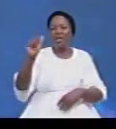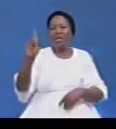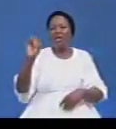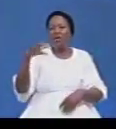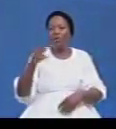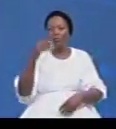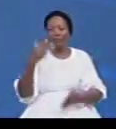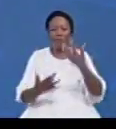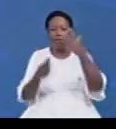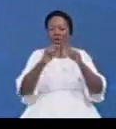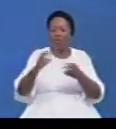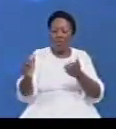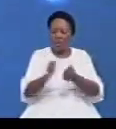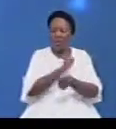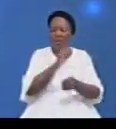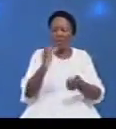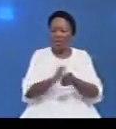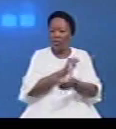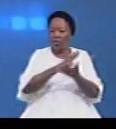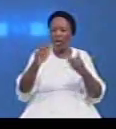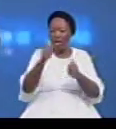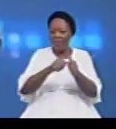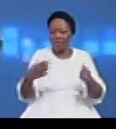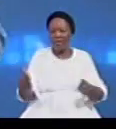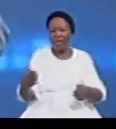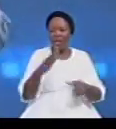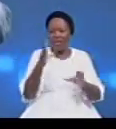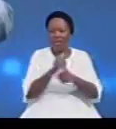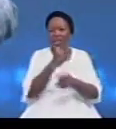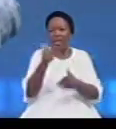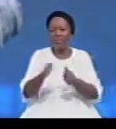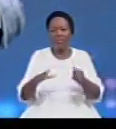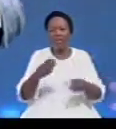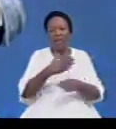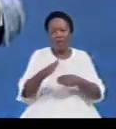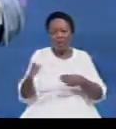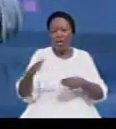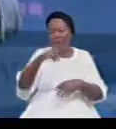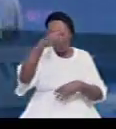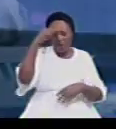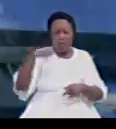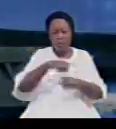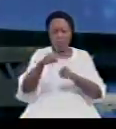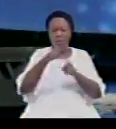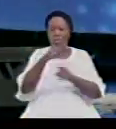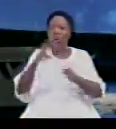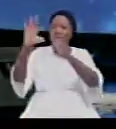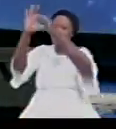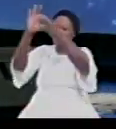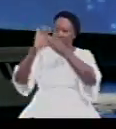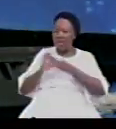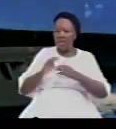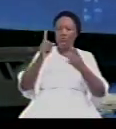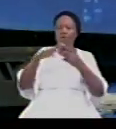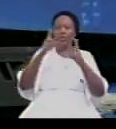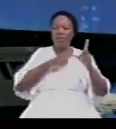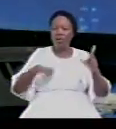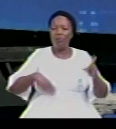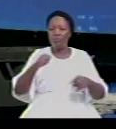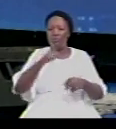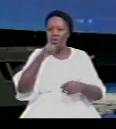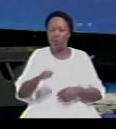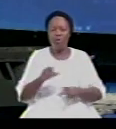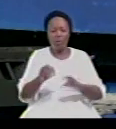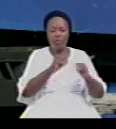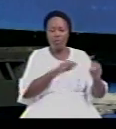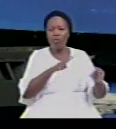wipe everything away. Because when you are reconciled to the Lord, he will not impute your